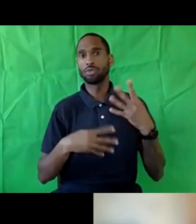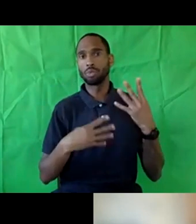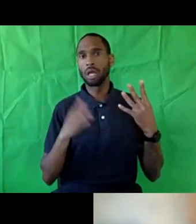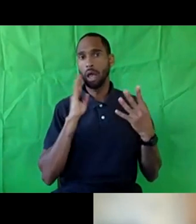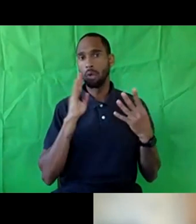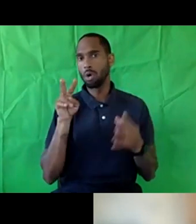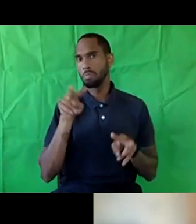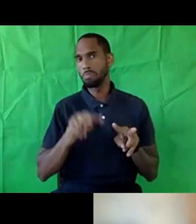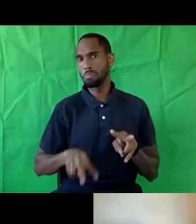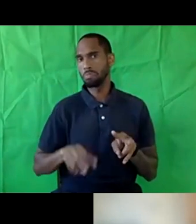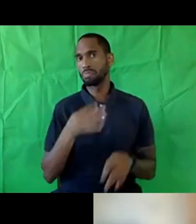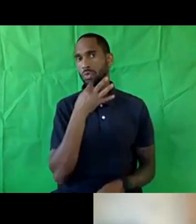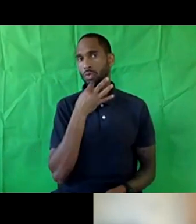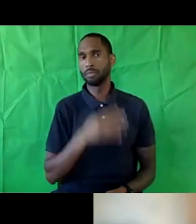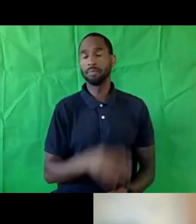momentarily.